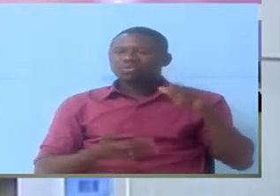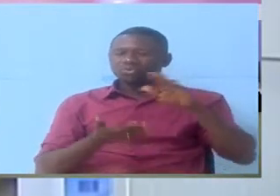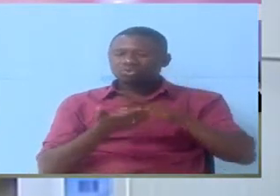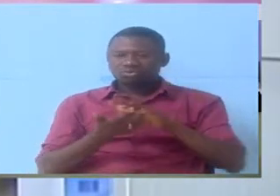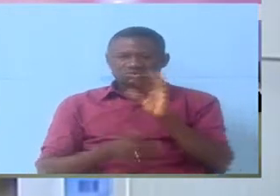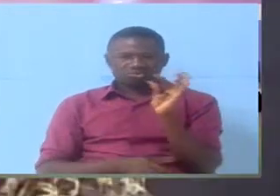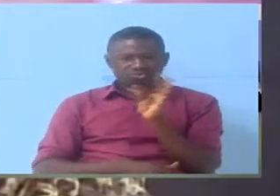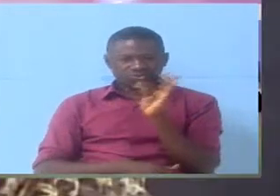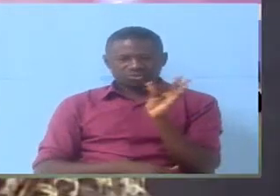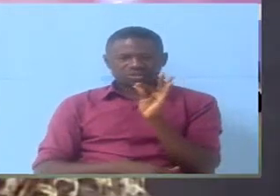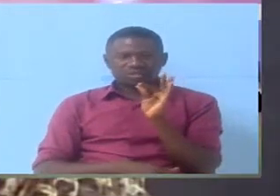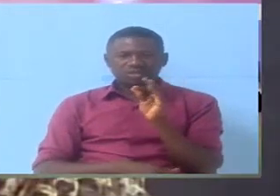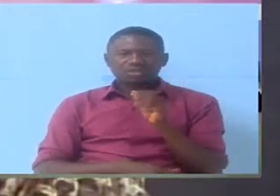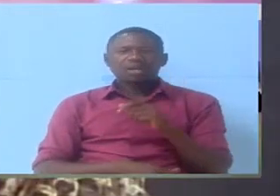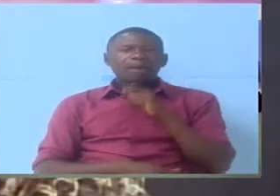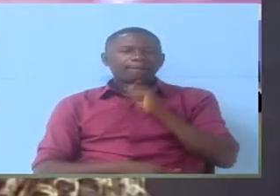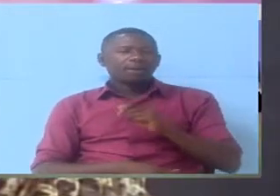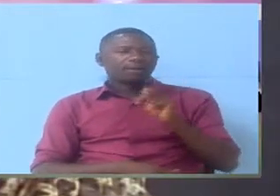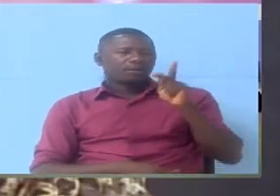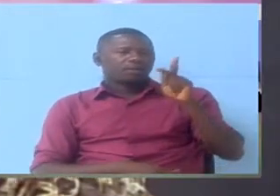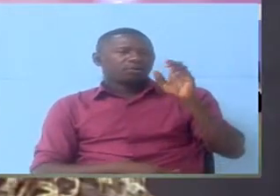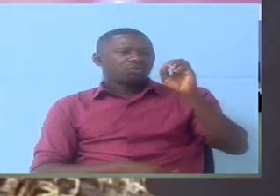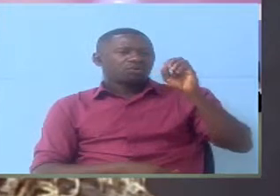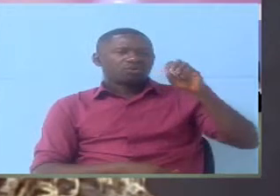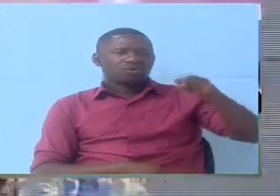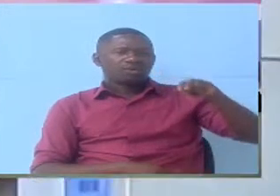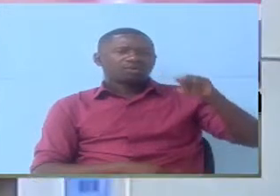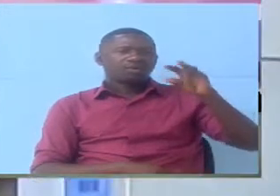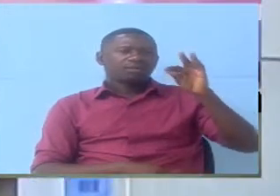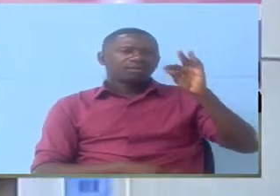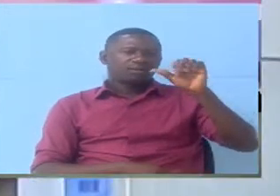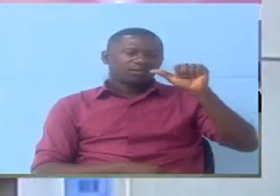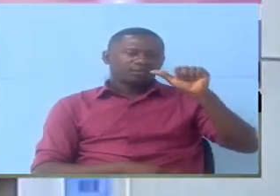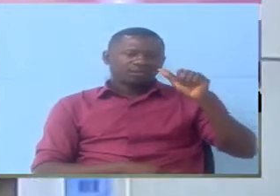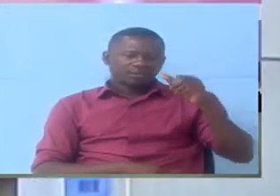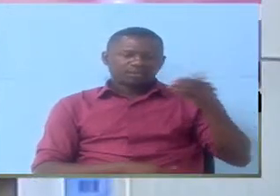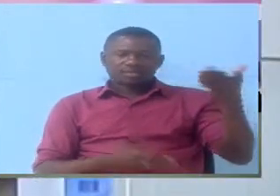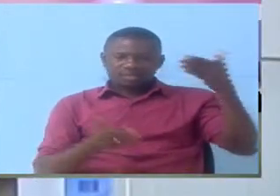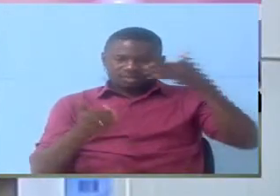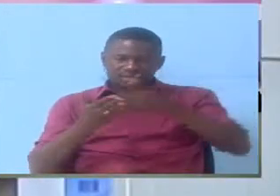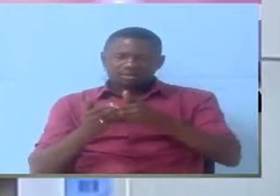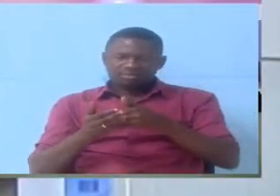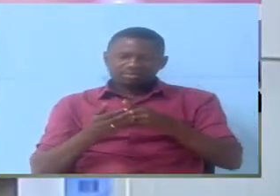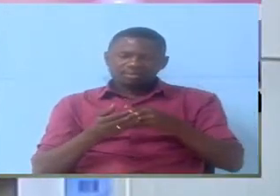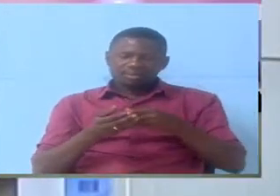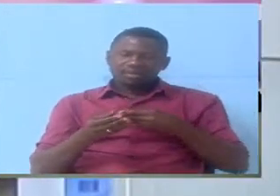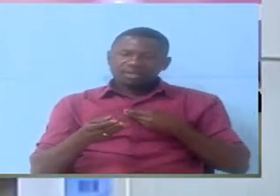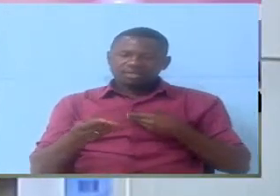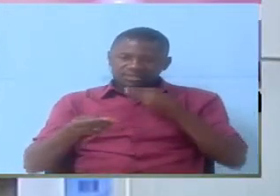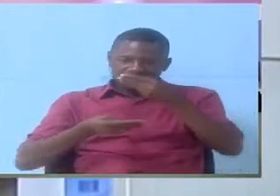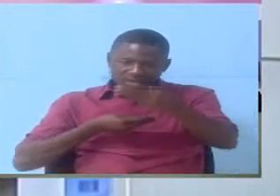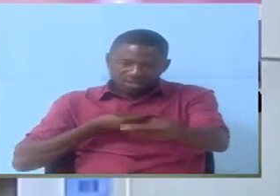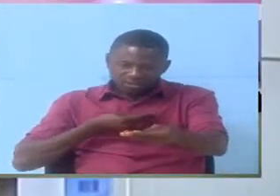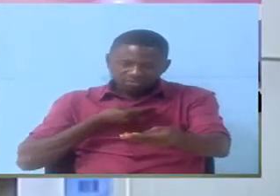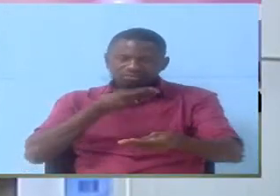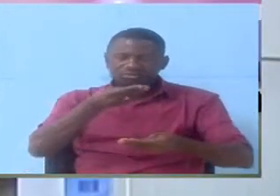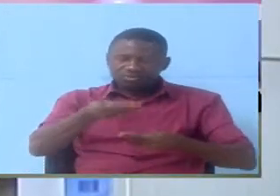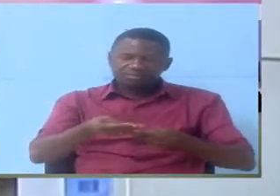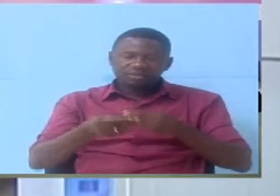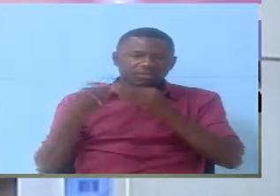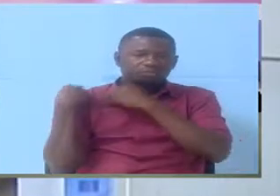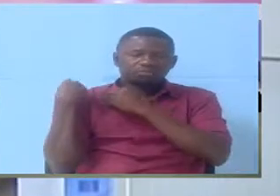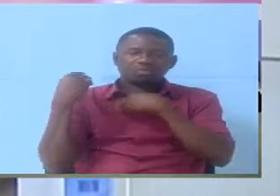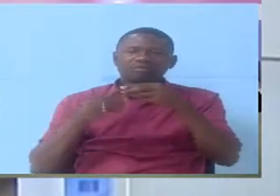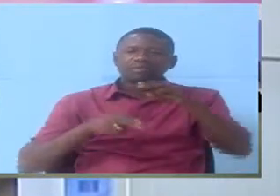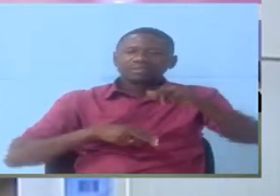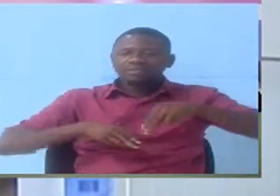Konta came and handed over to me the responsibility of commissioner for traffic. Commissioner member to traffic